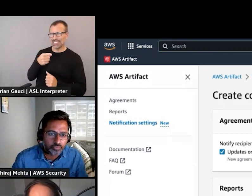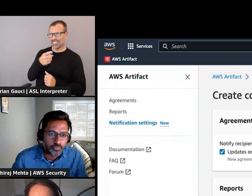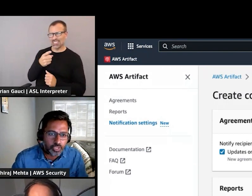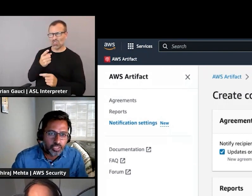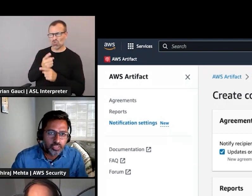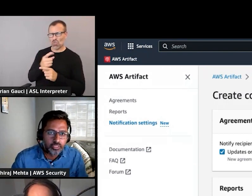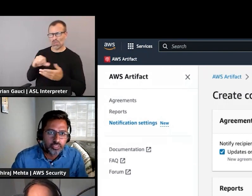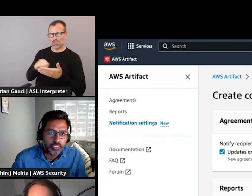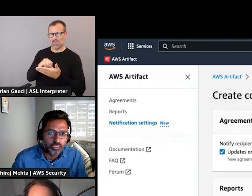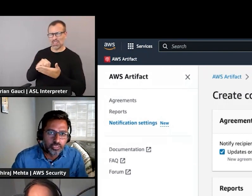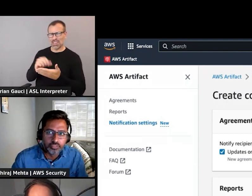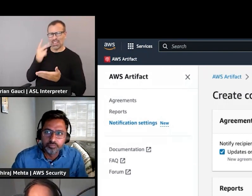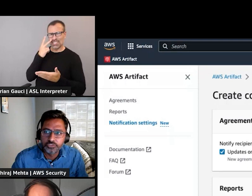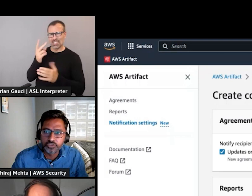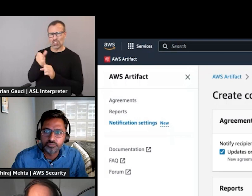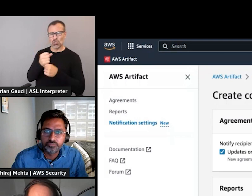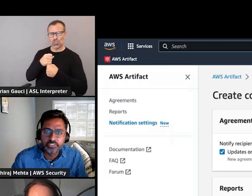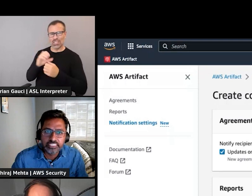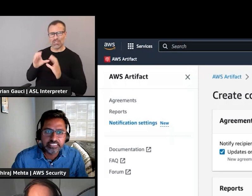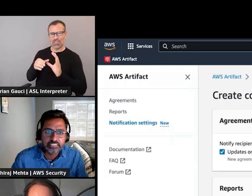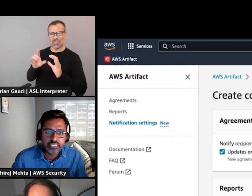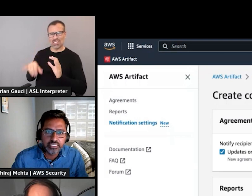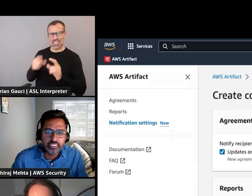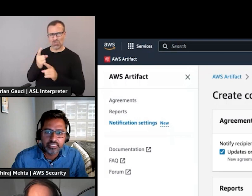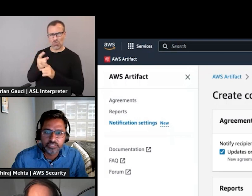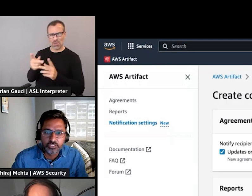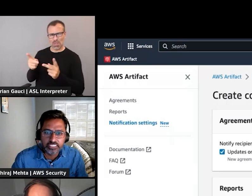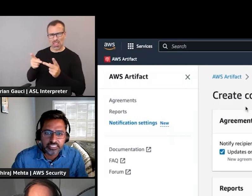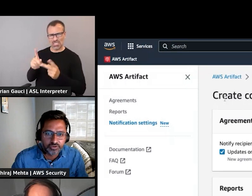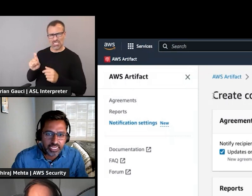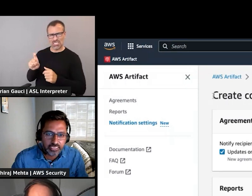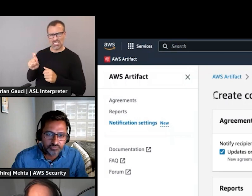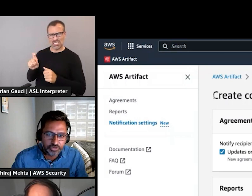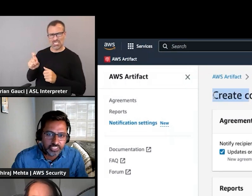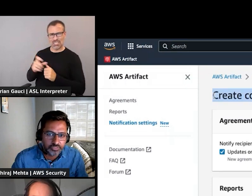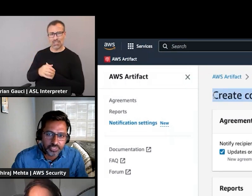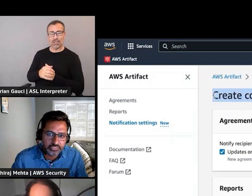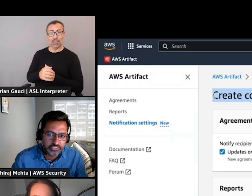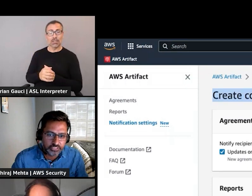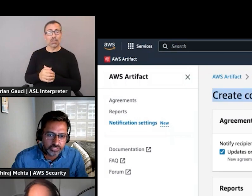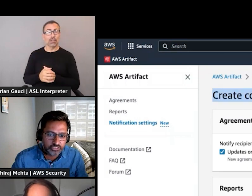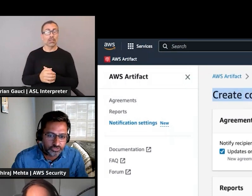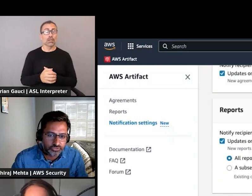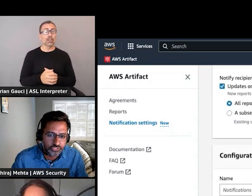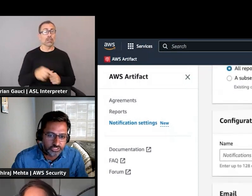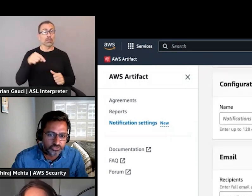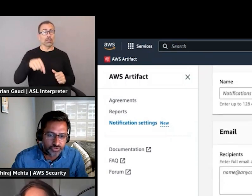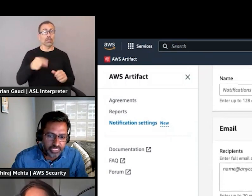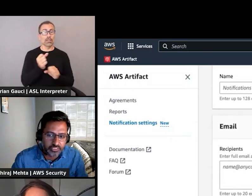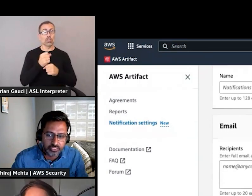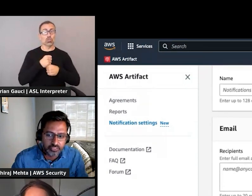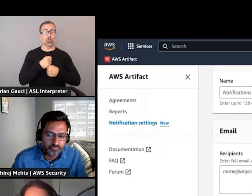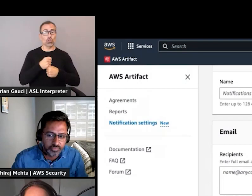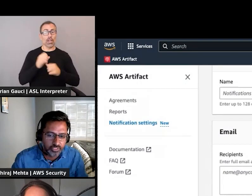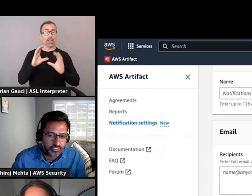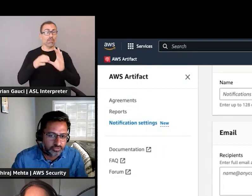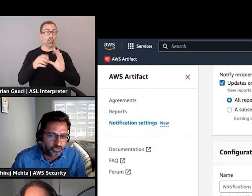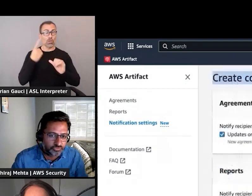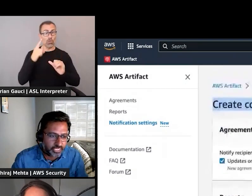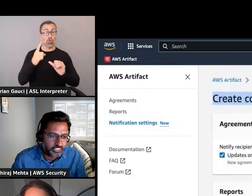page? Uh, so this this create configuration Okay. page is just to create